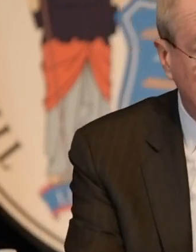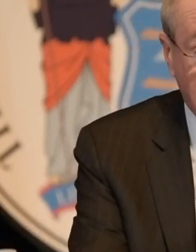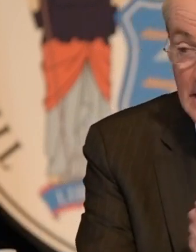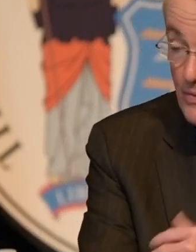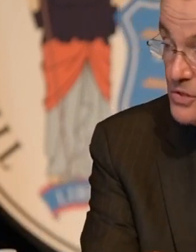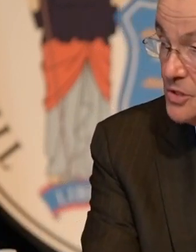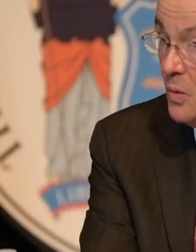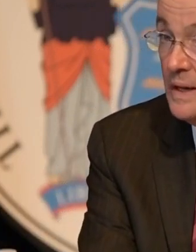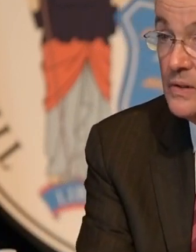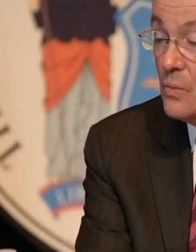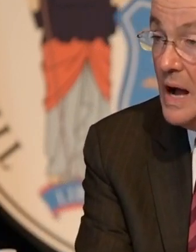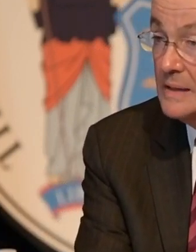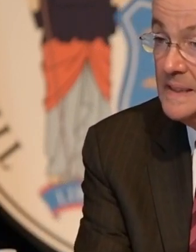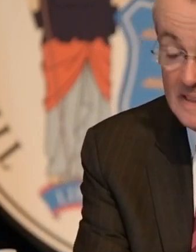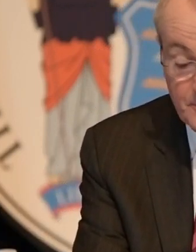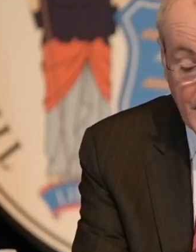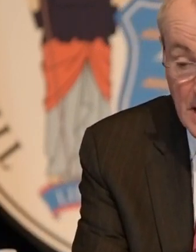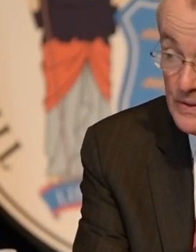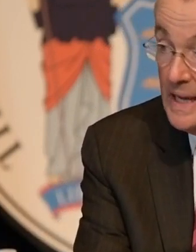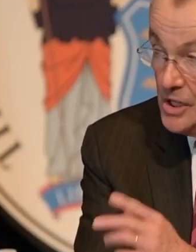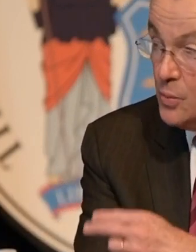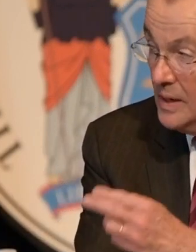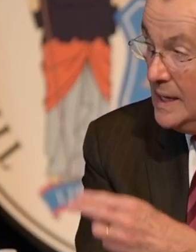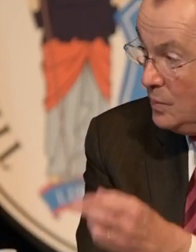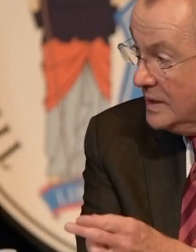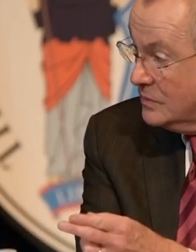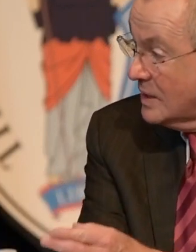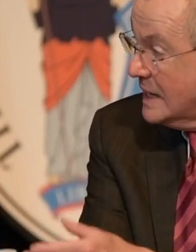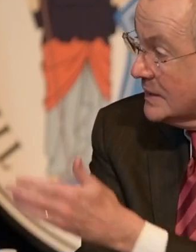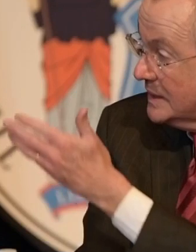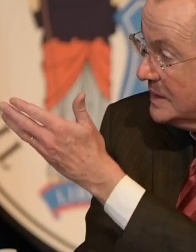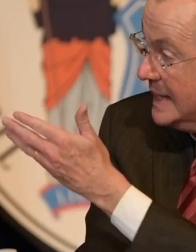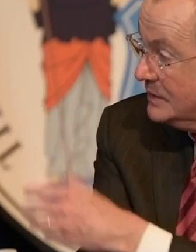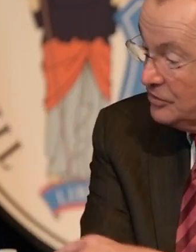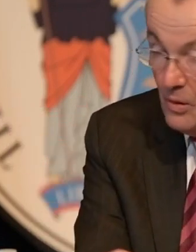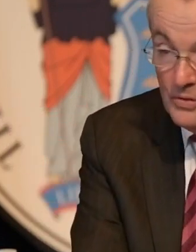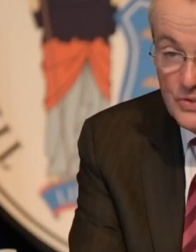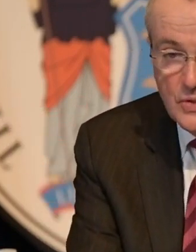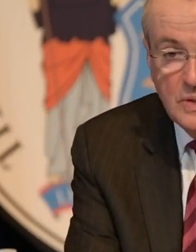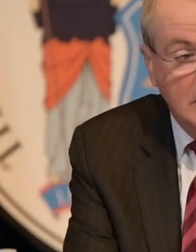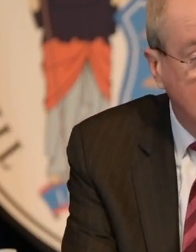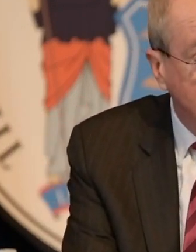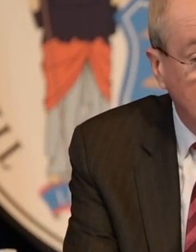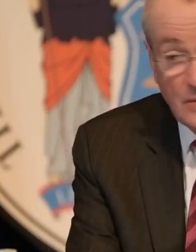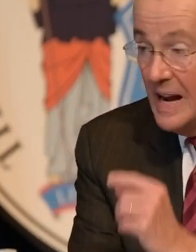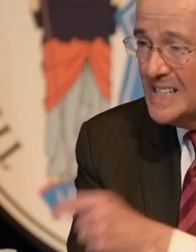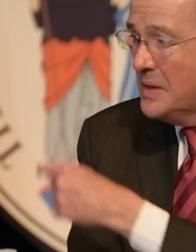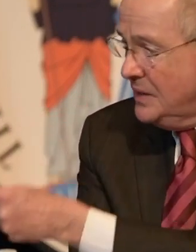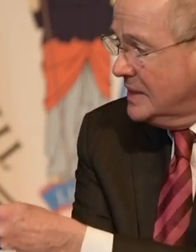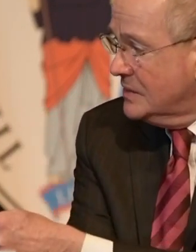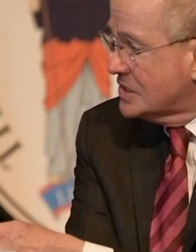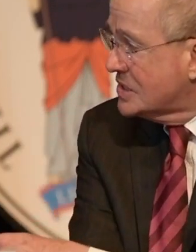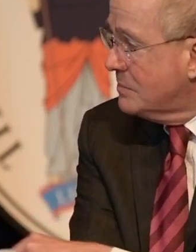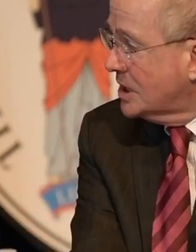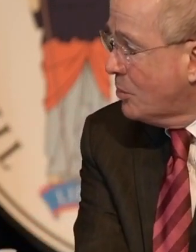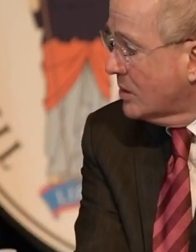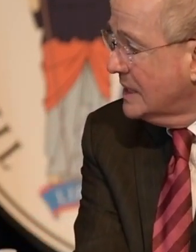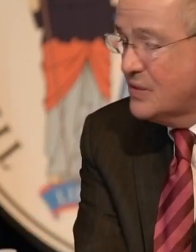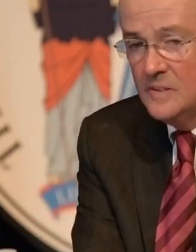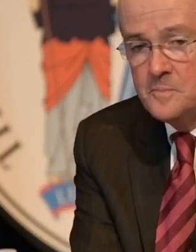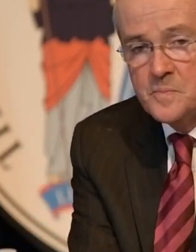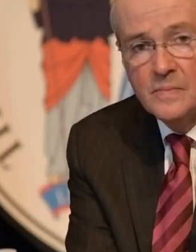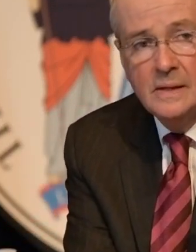Pat, and I, and others this morning at The Rock about the H1N1 reality that Ed has spoken to. And in fact, if anything, this is a much